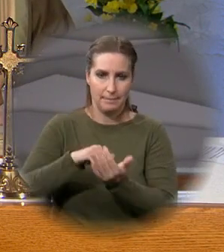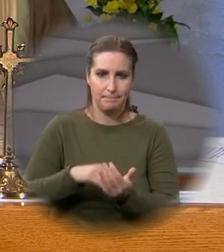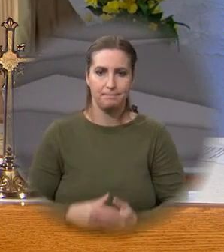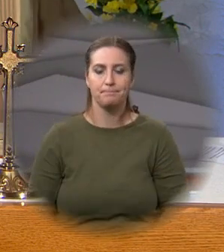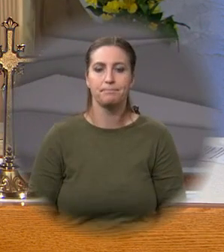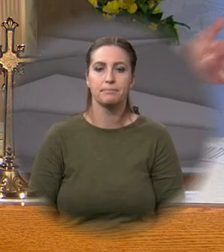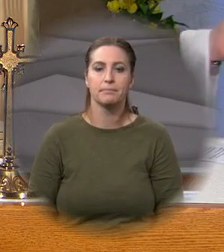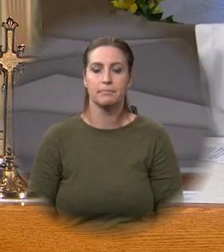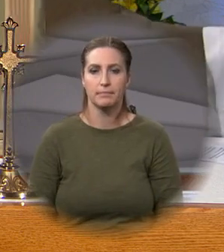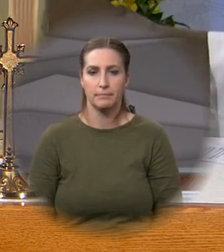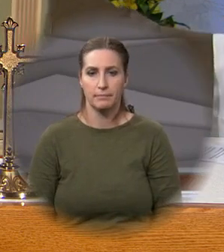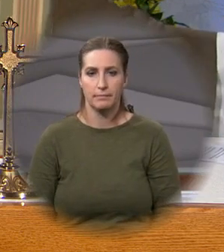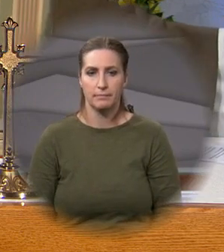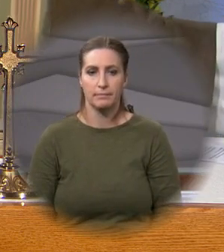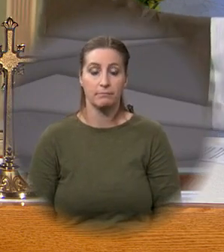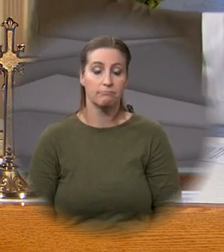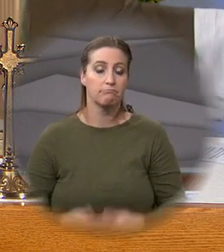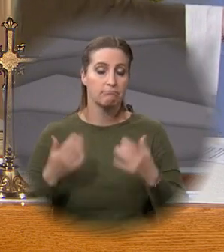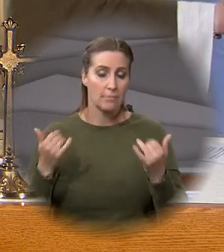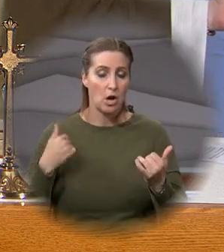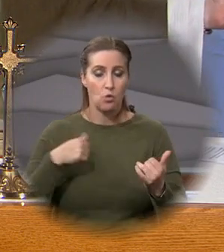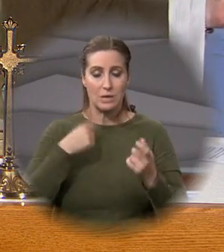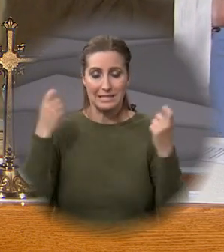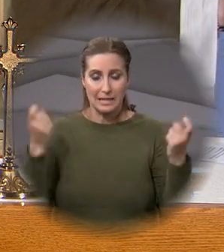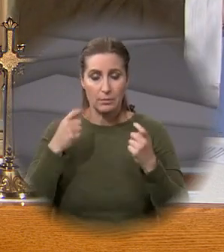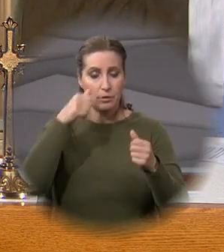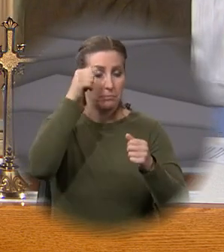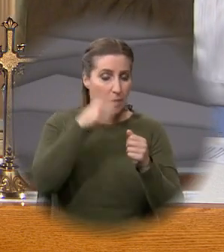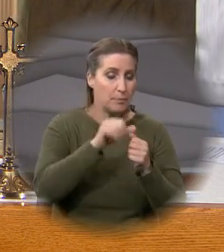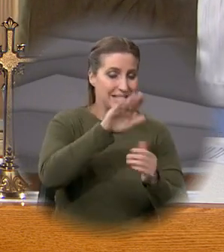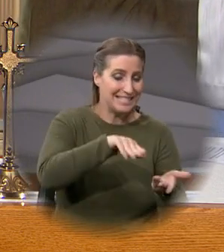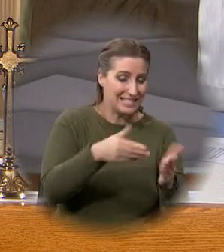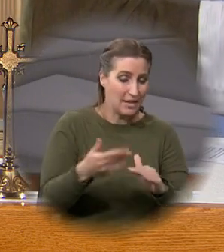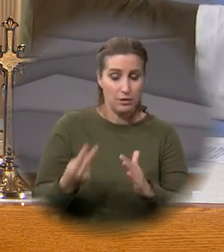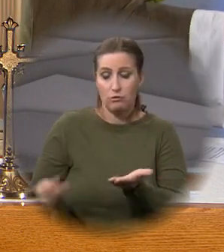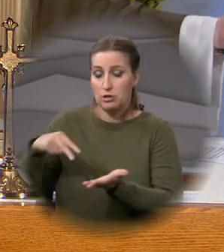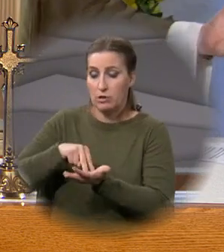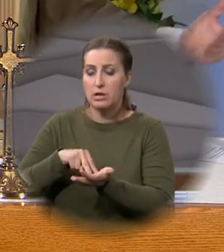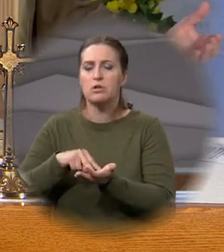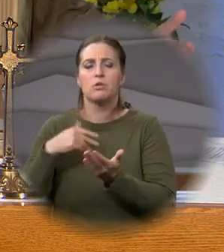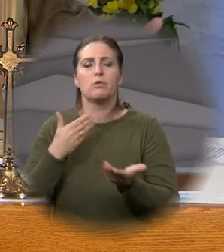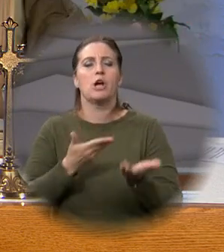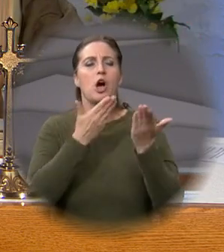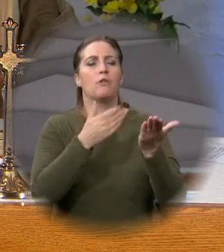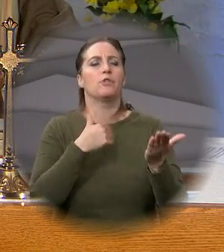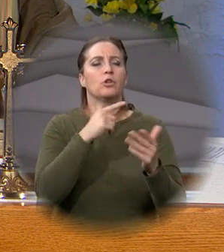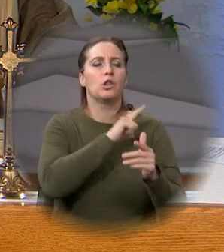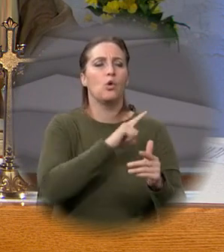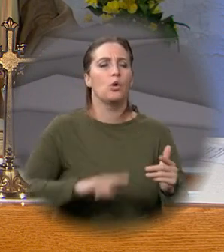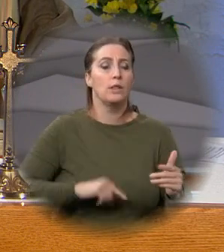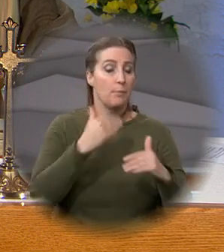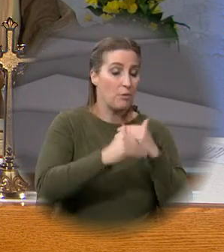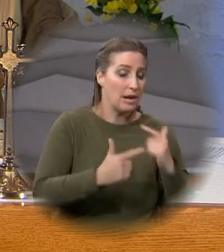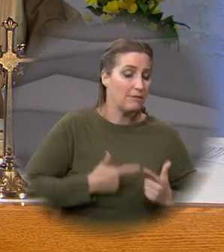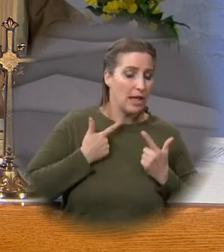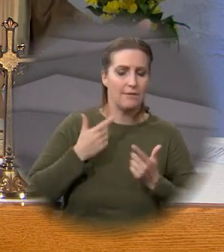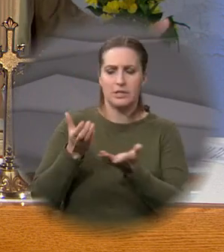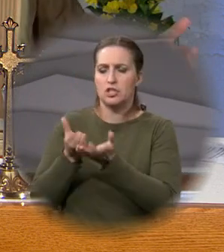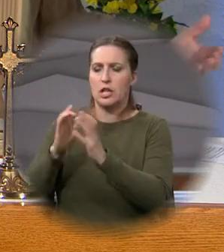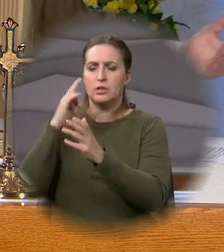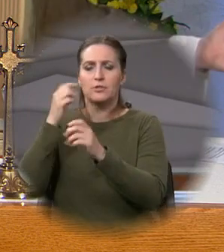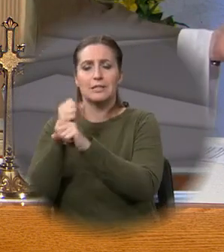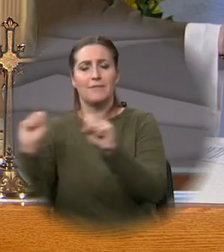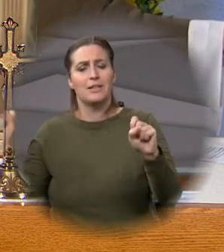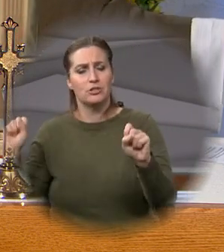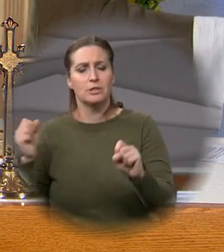come again. Therefore, as we celebrate the memorial of his death and resurrection, we offer you, Lord, the bread of life and the chalice of